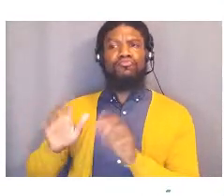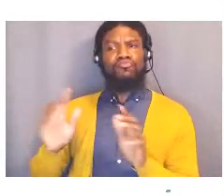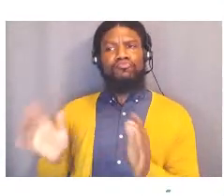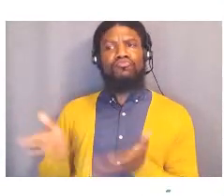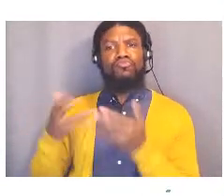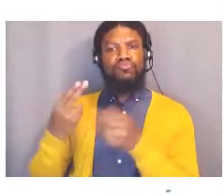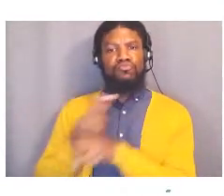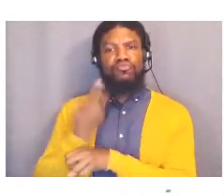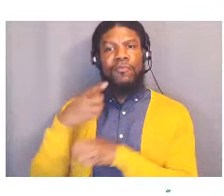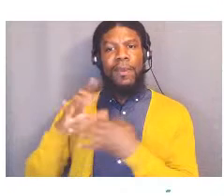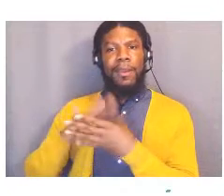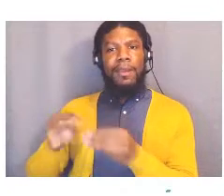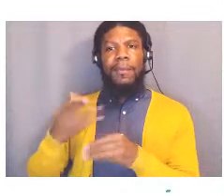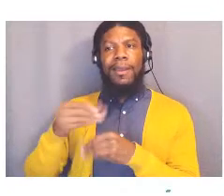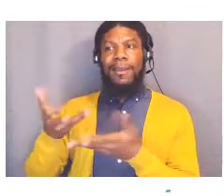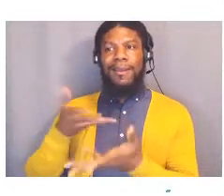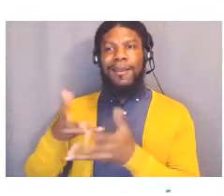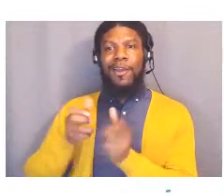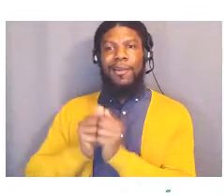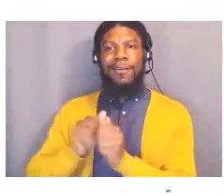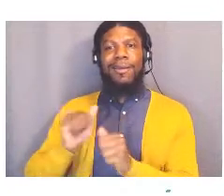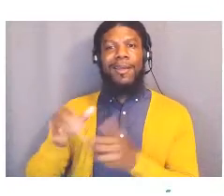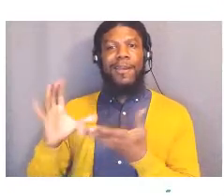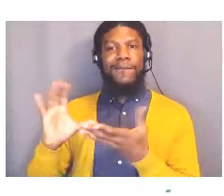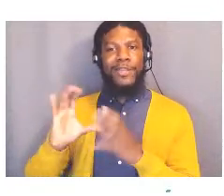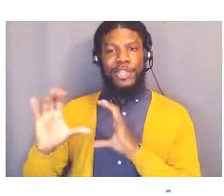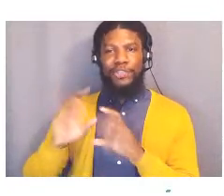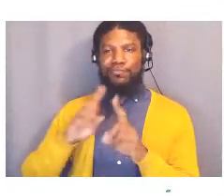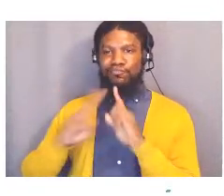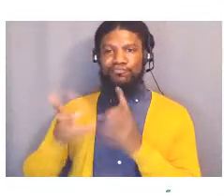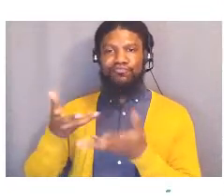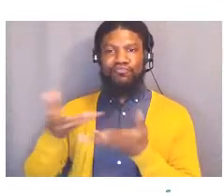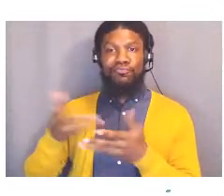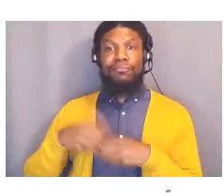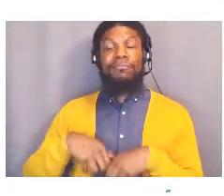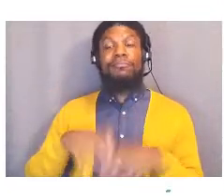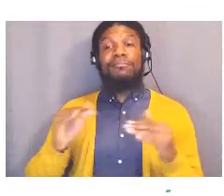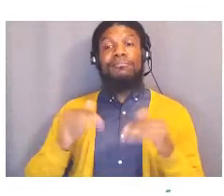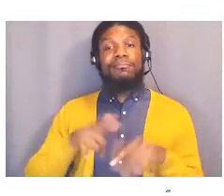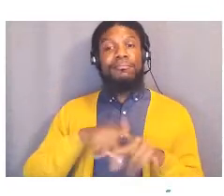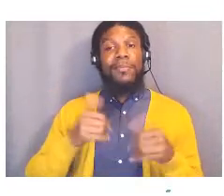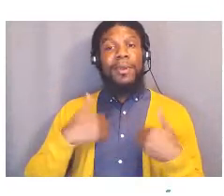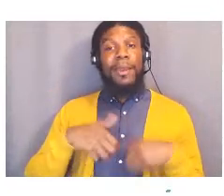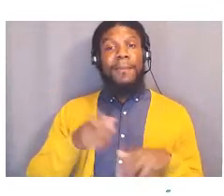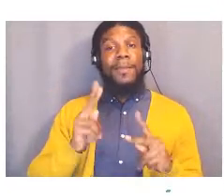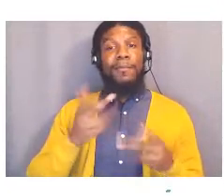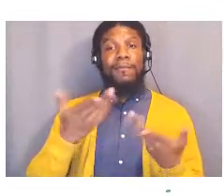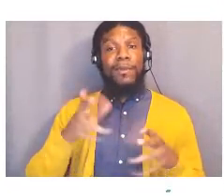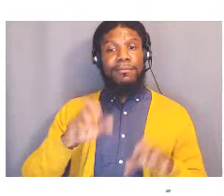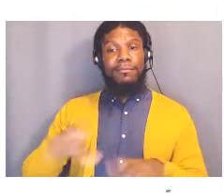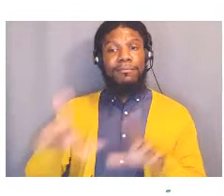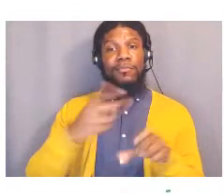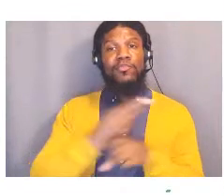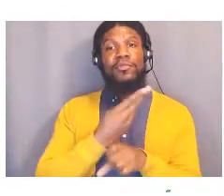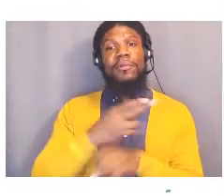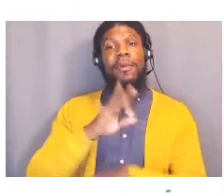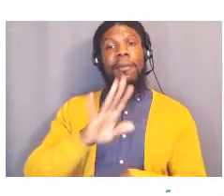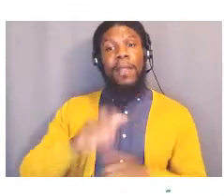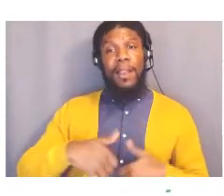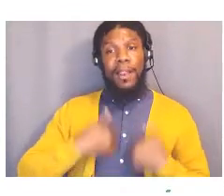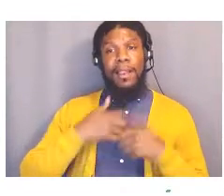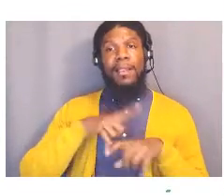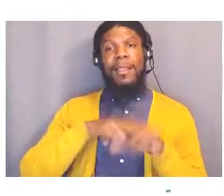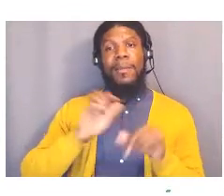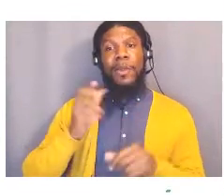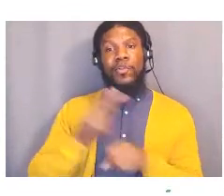leave comments and engage in the conversation. We also have viewers today joining us via Facebook Live, as well as listening by